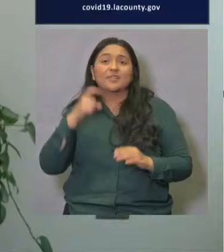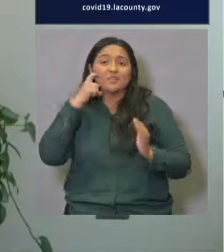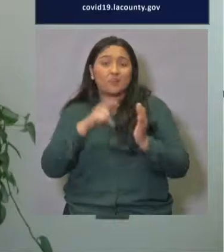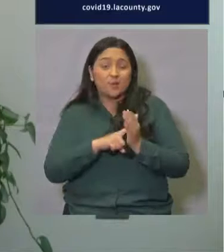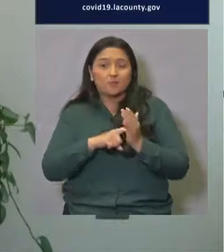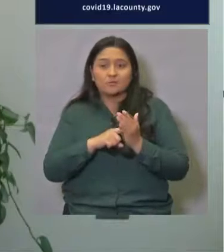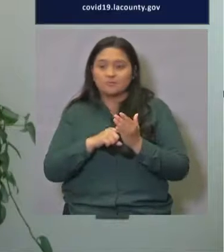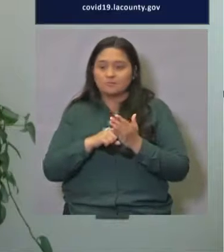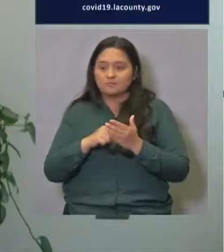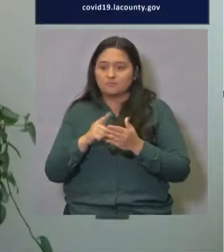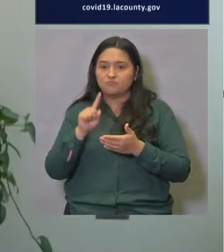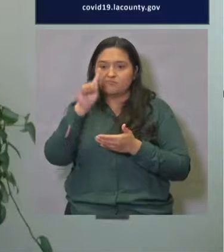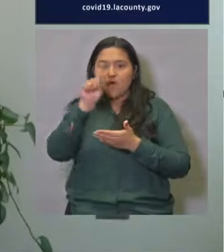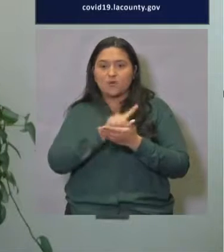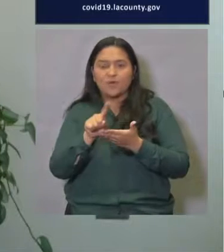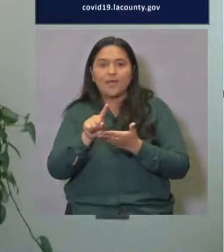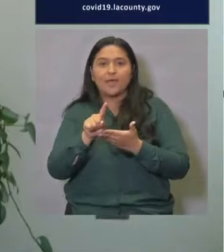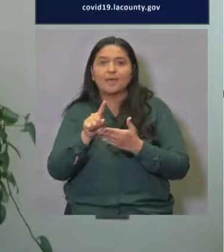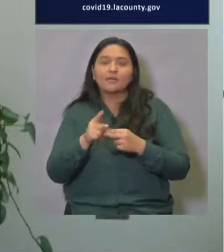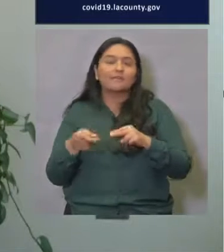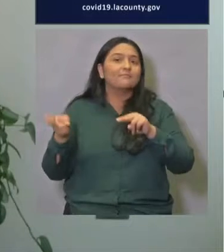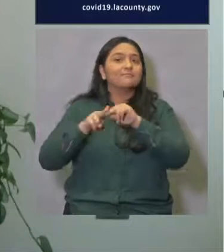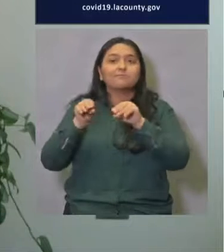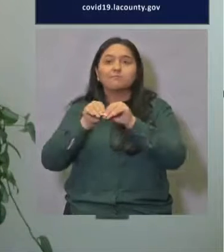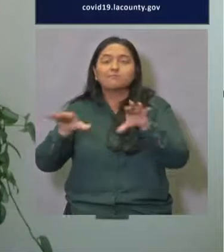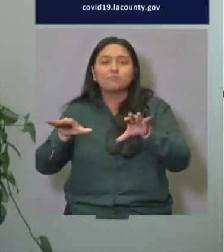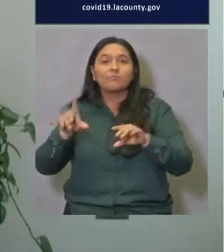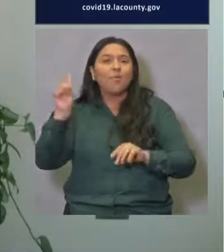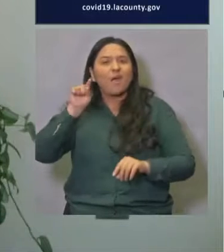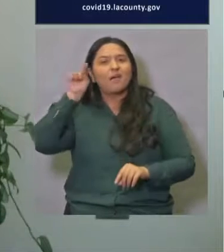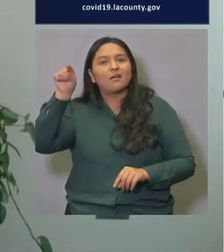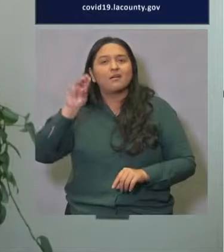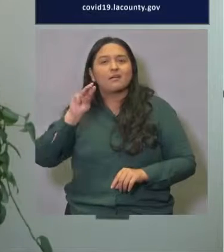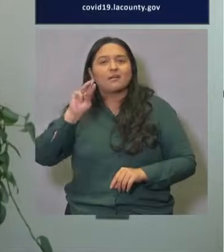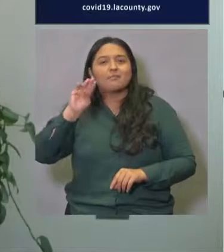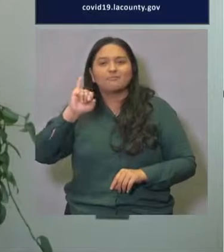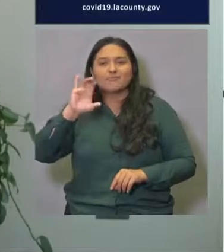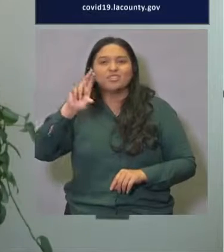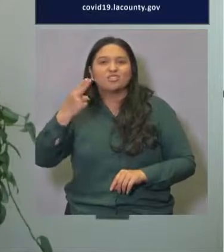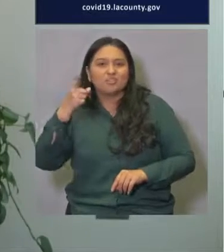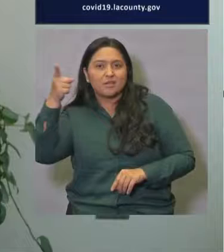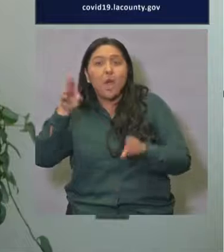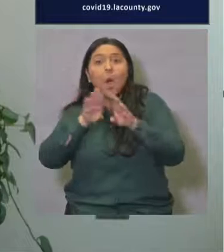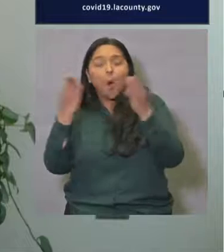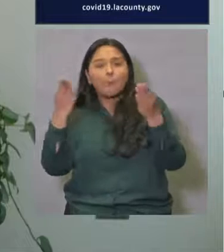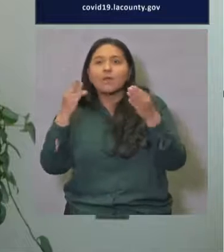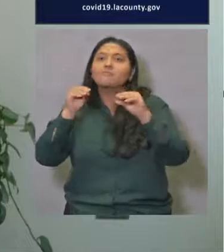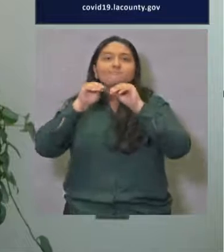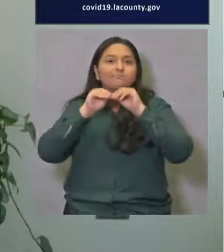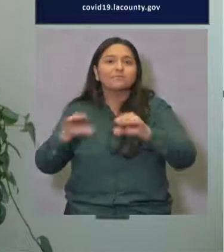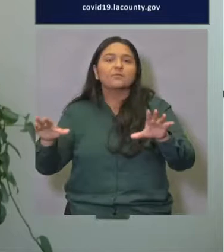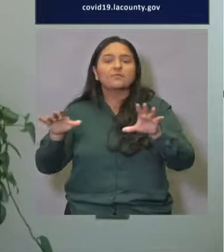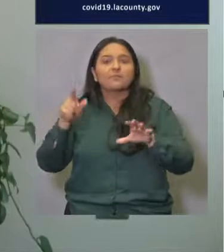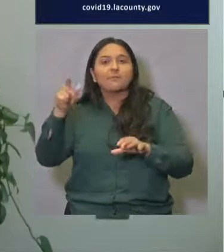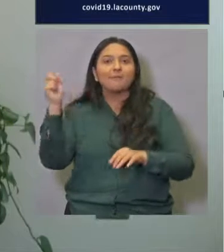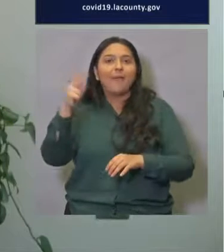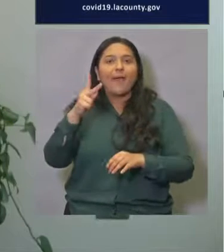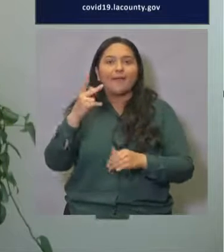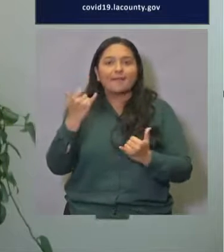cases soared in places like Michigan, where they're now back at 3,000 cases a